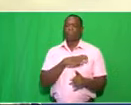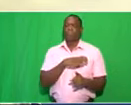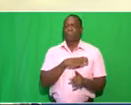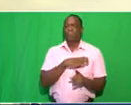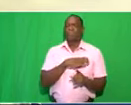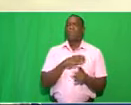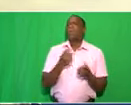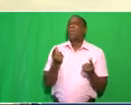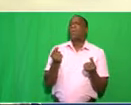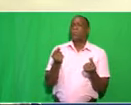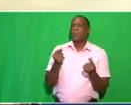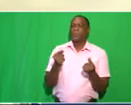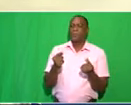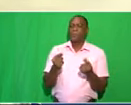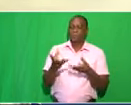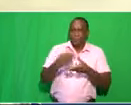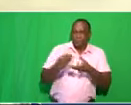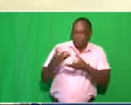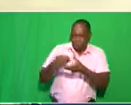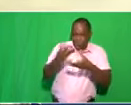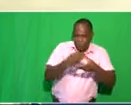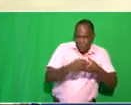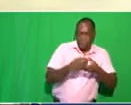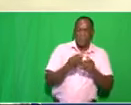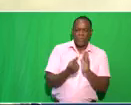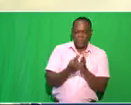participatory evidence-based process in its review.